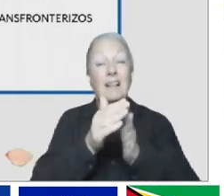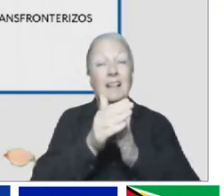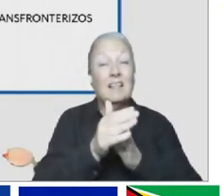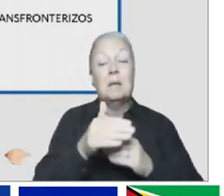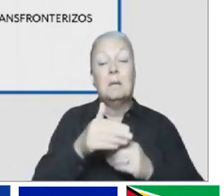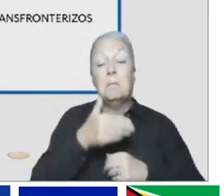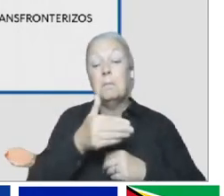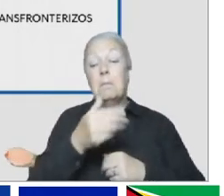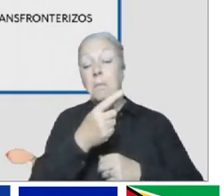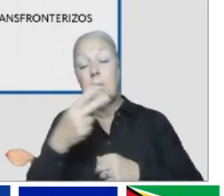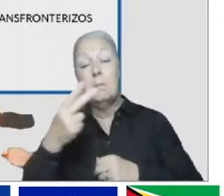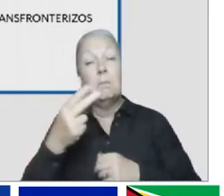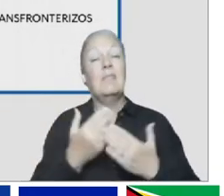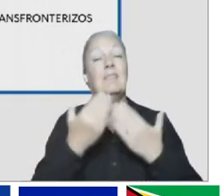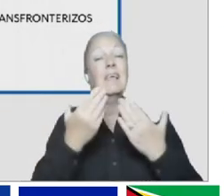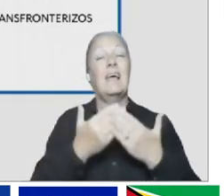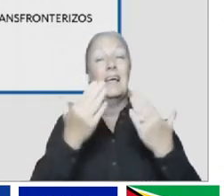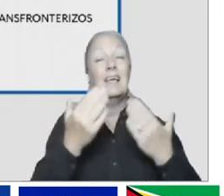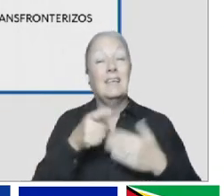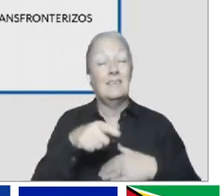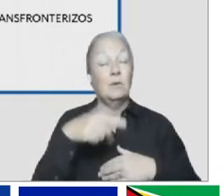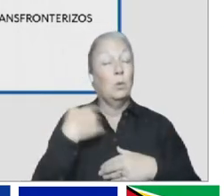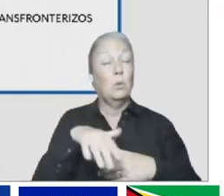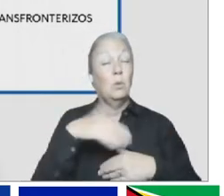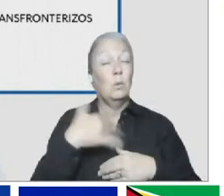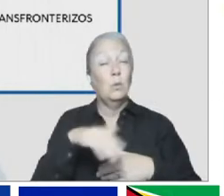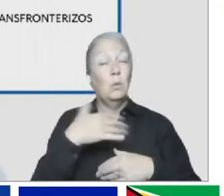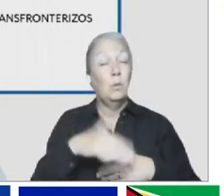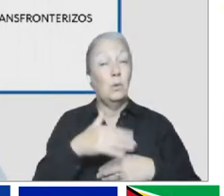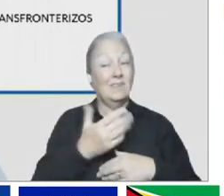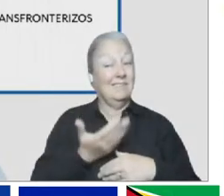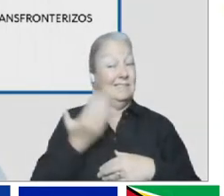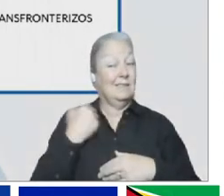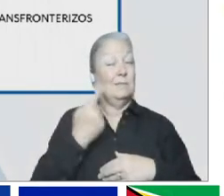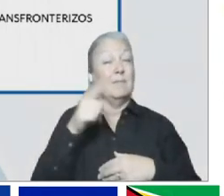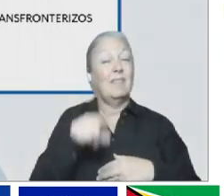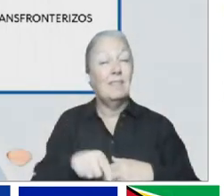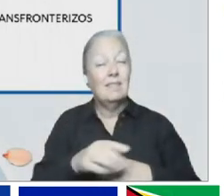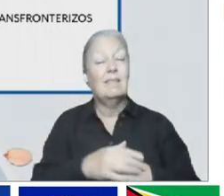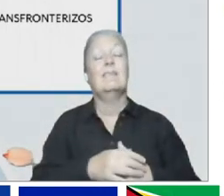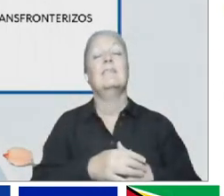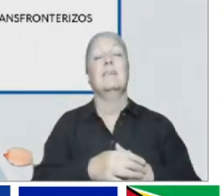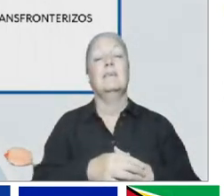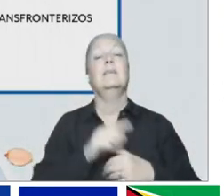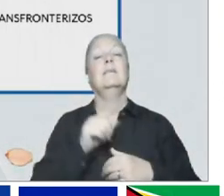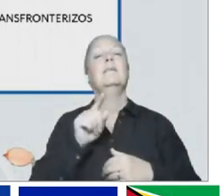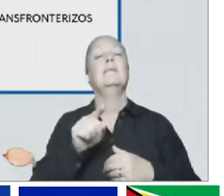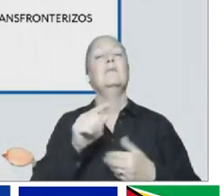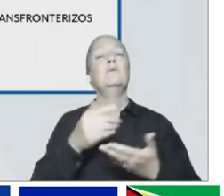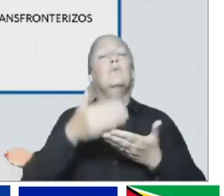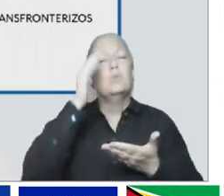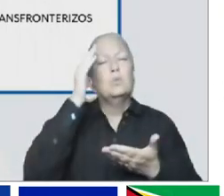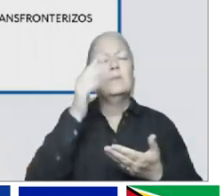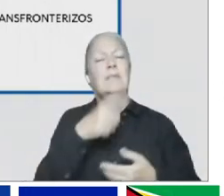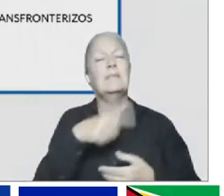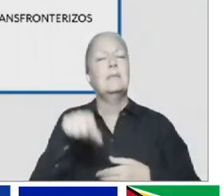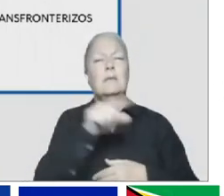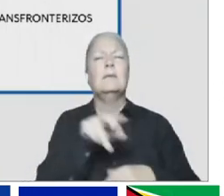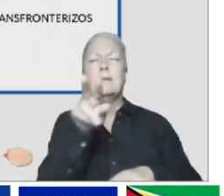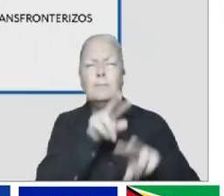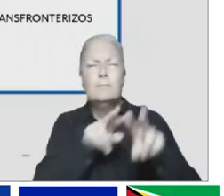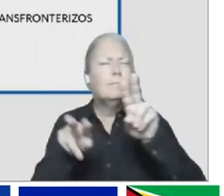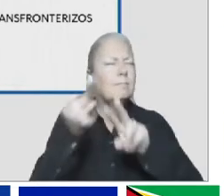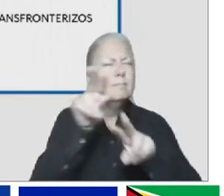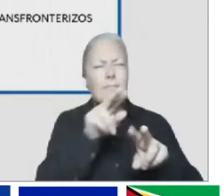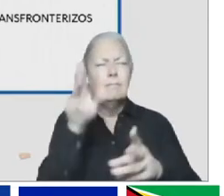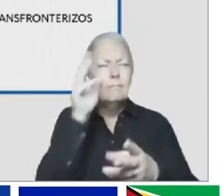pandemic also led to the need of using technology for students to continue learning. This is another lesson learned that has